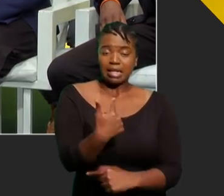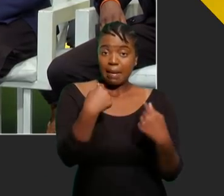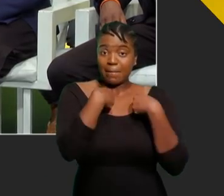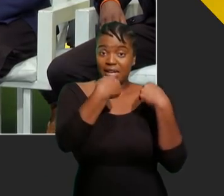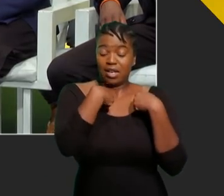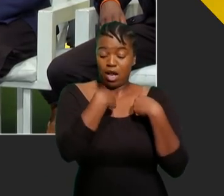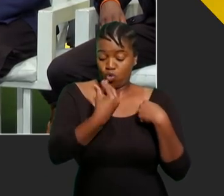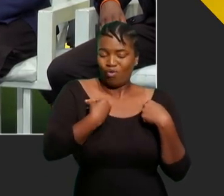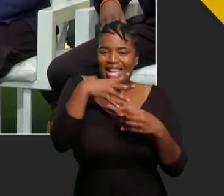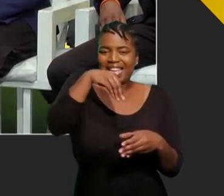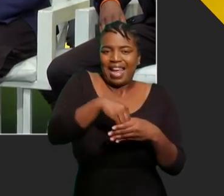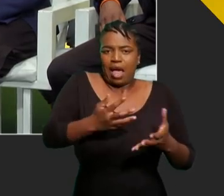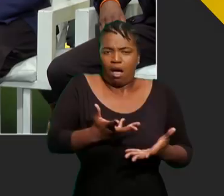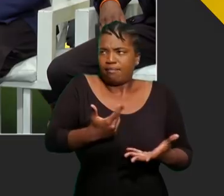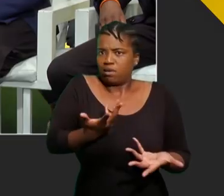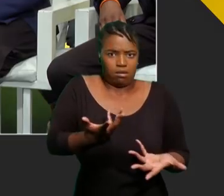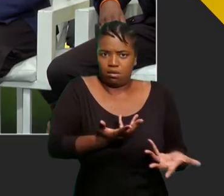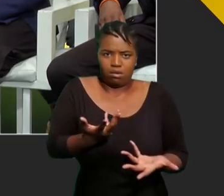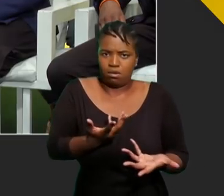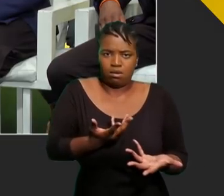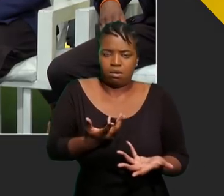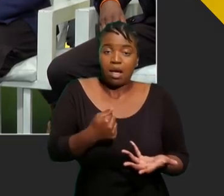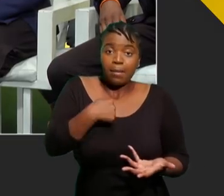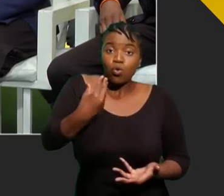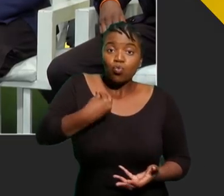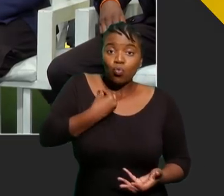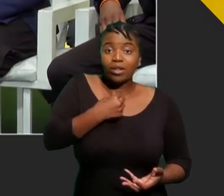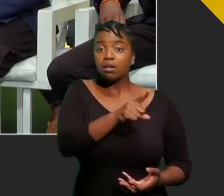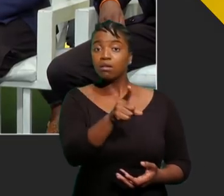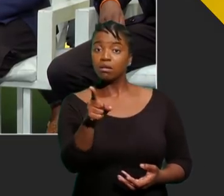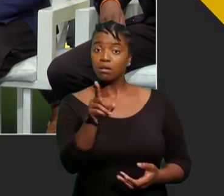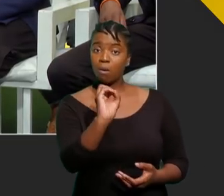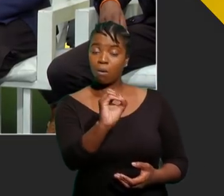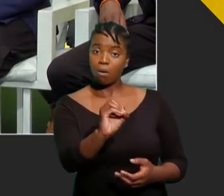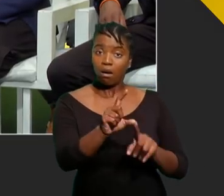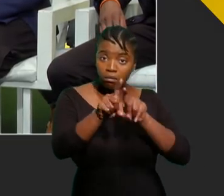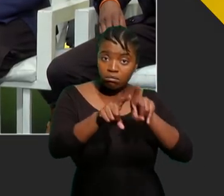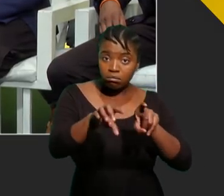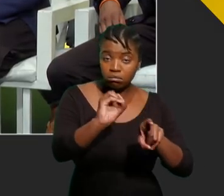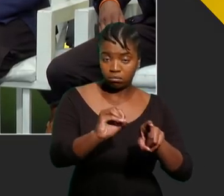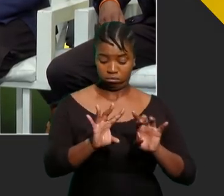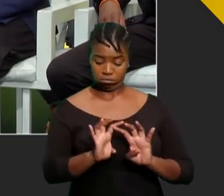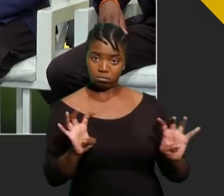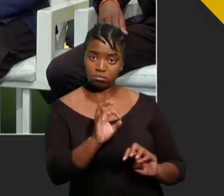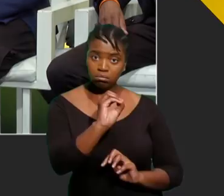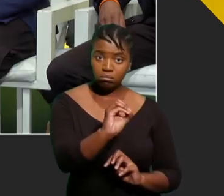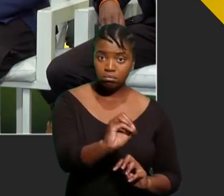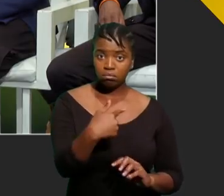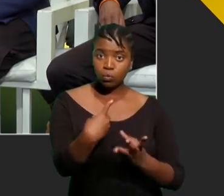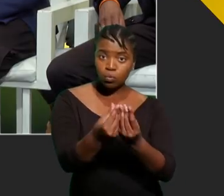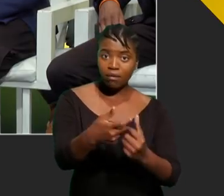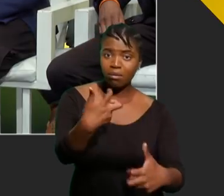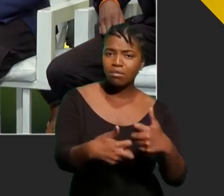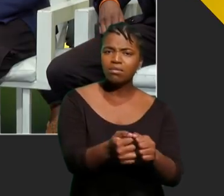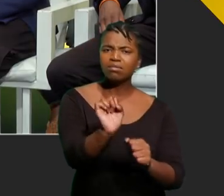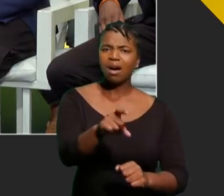we as the youth fit in? Because I'm still yet to see a young person sit on that board of conversation. I'm still yet to see a young person have a part of the solution.